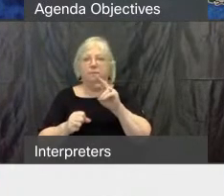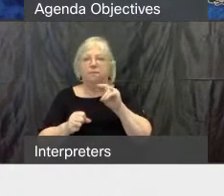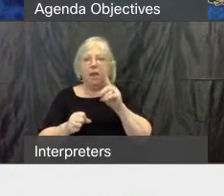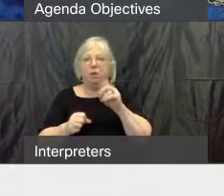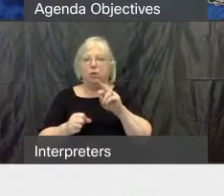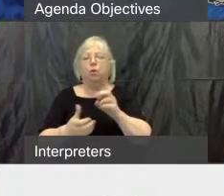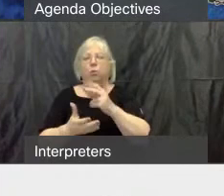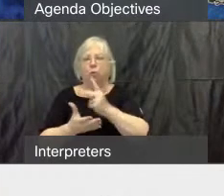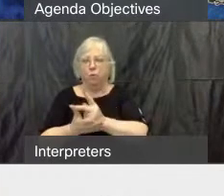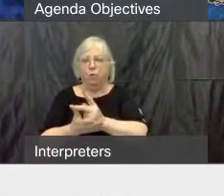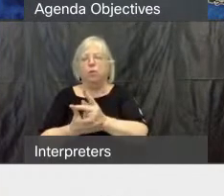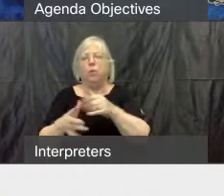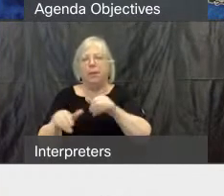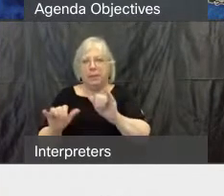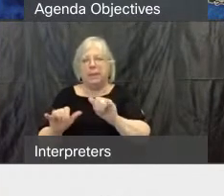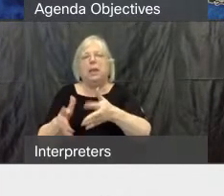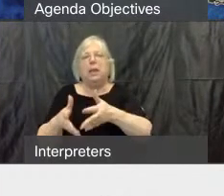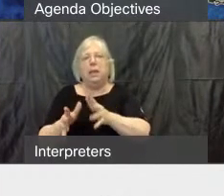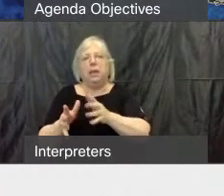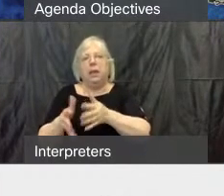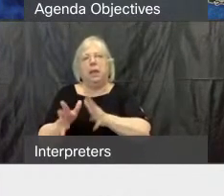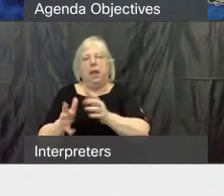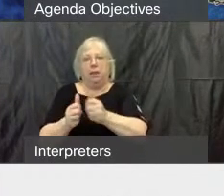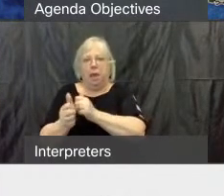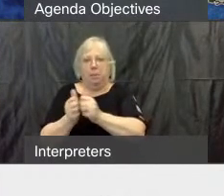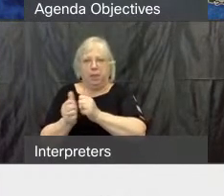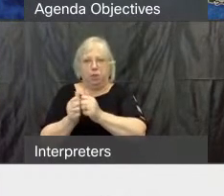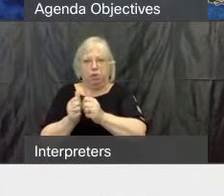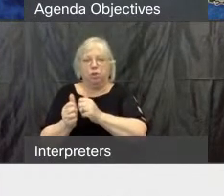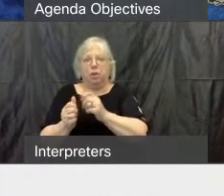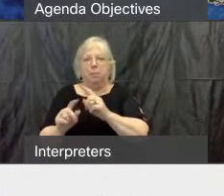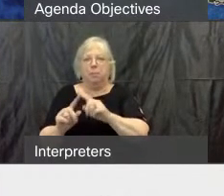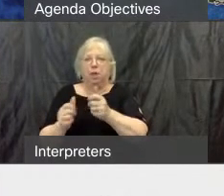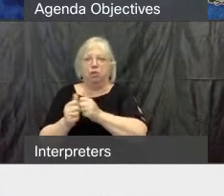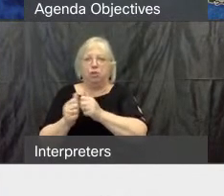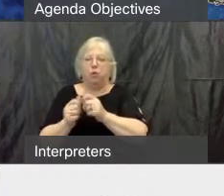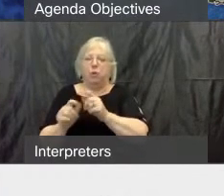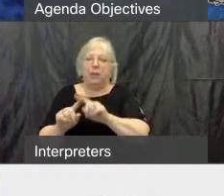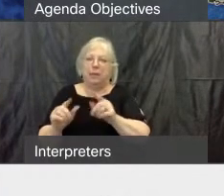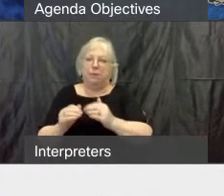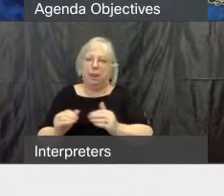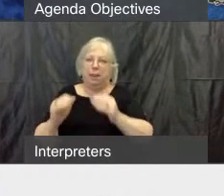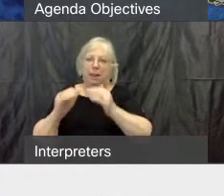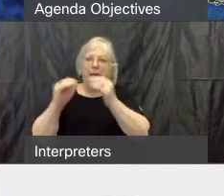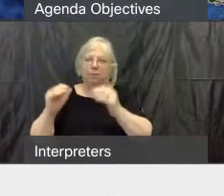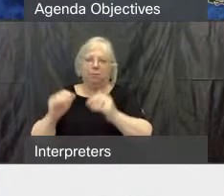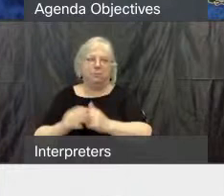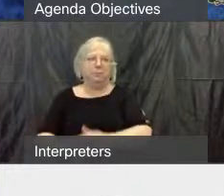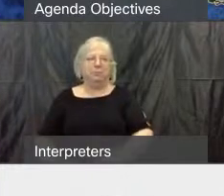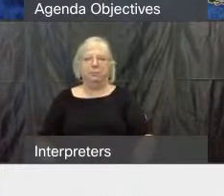approved. So it still allows competition to be shown, it just gets shown at a different level.